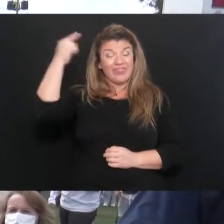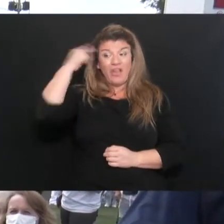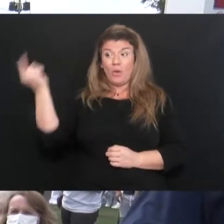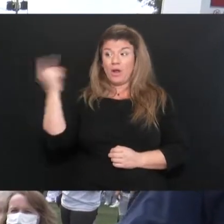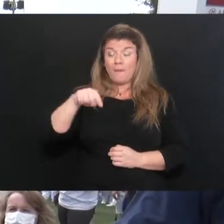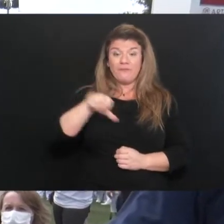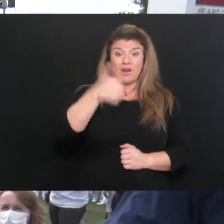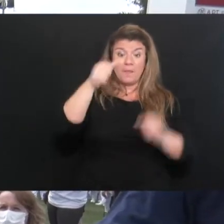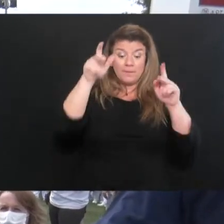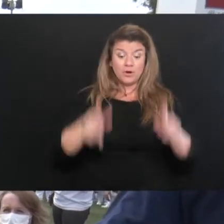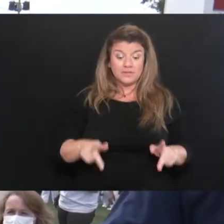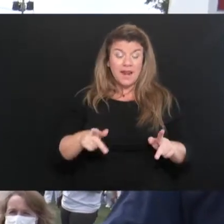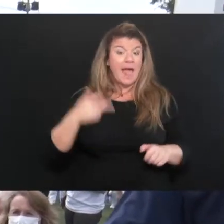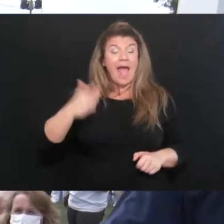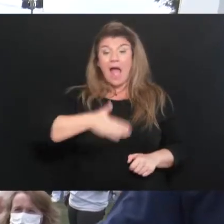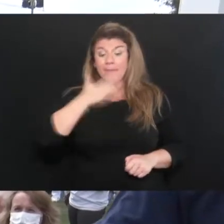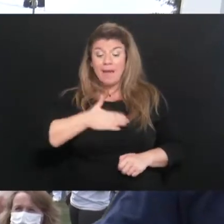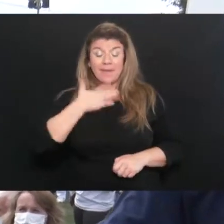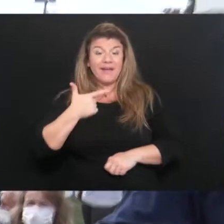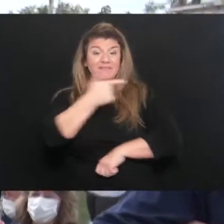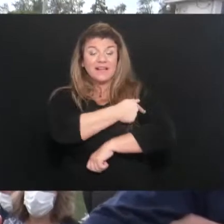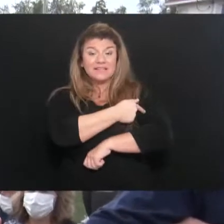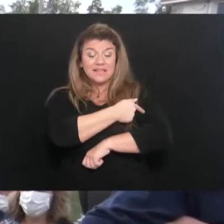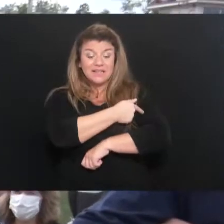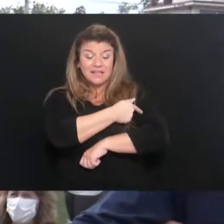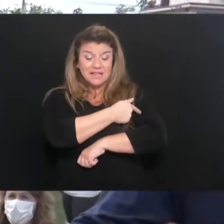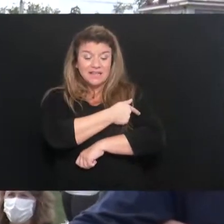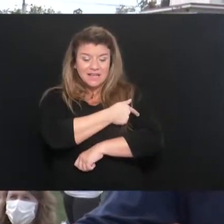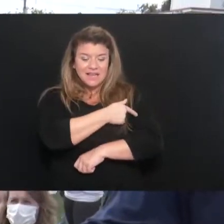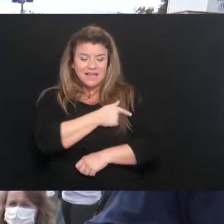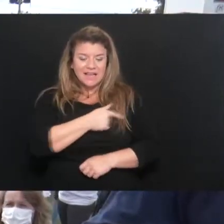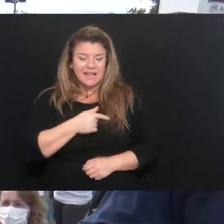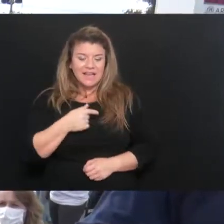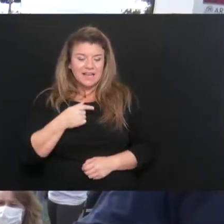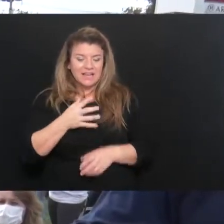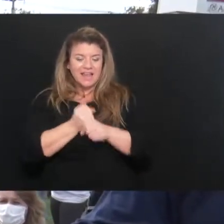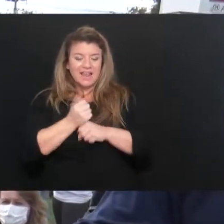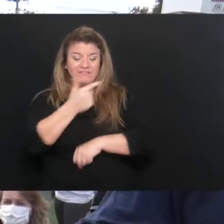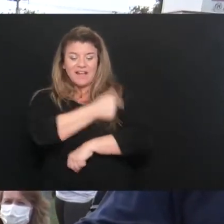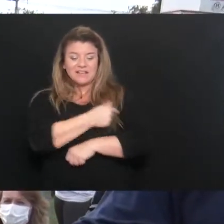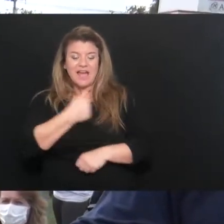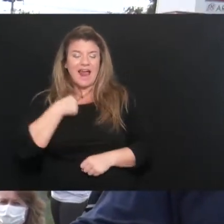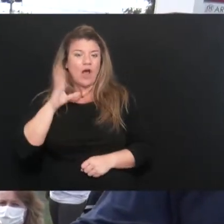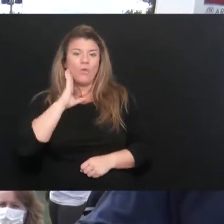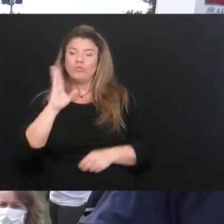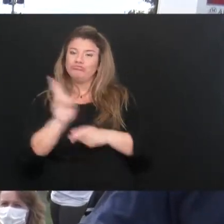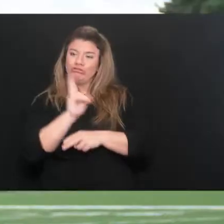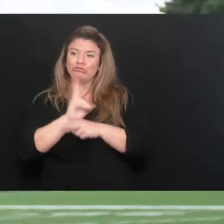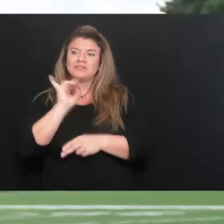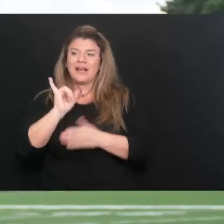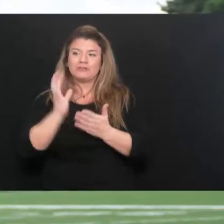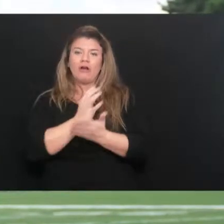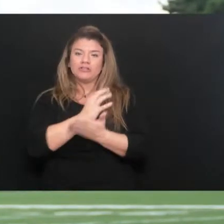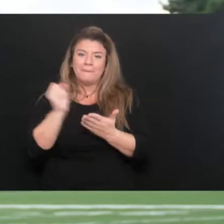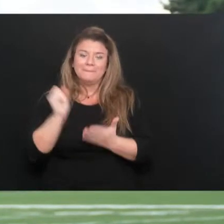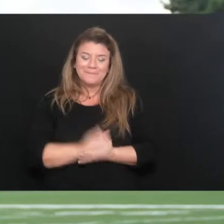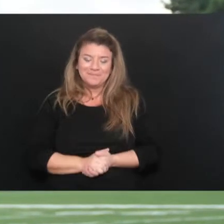got vaccinated, and I think it's really important for everybody to go out there and get vaccinated, and I'm really glad that I received this today.